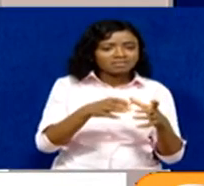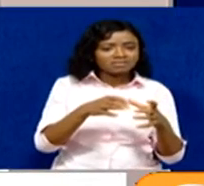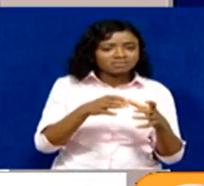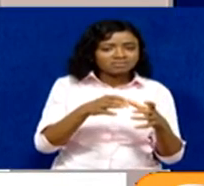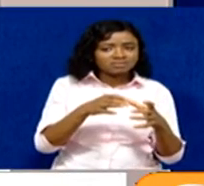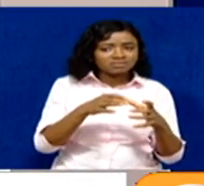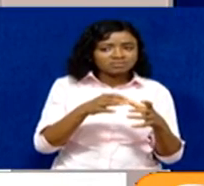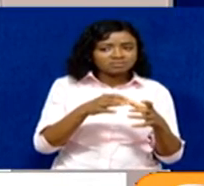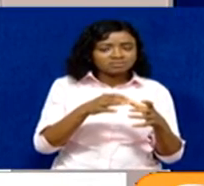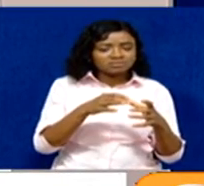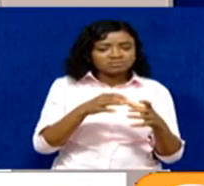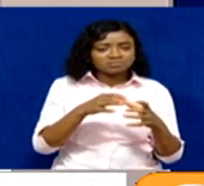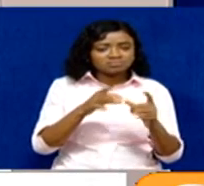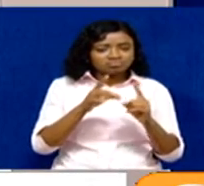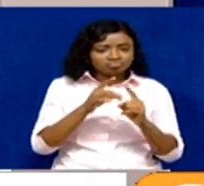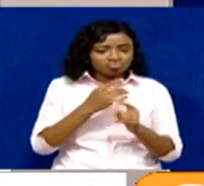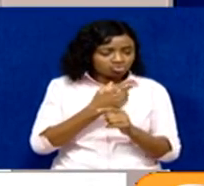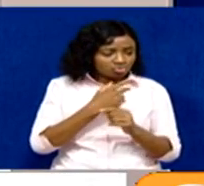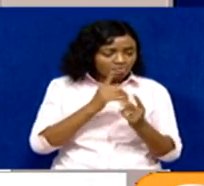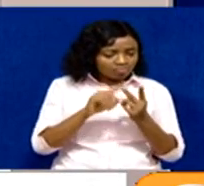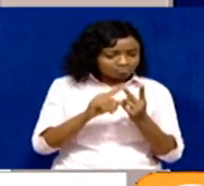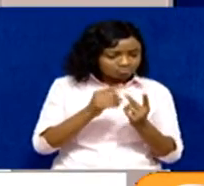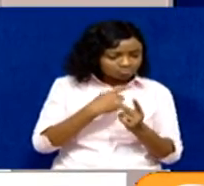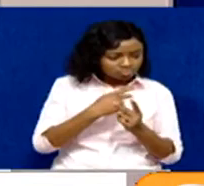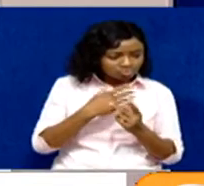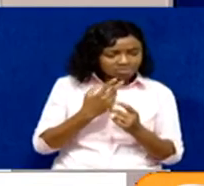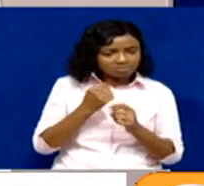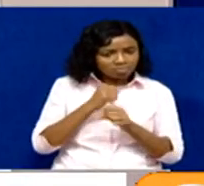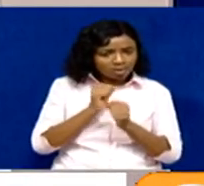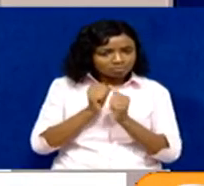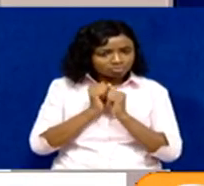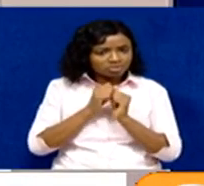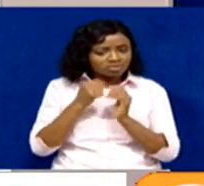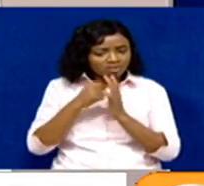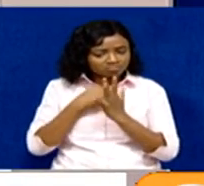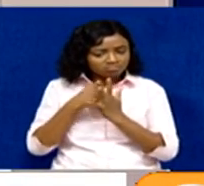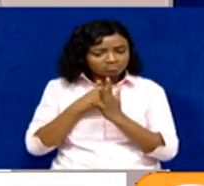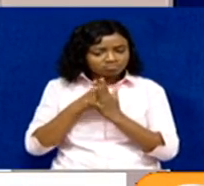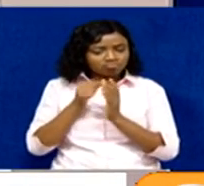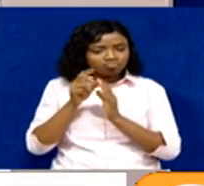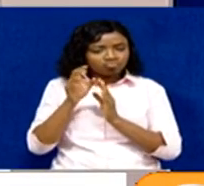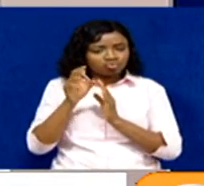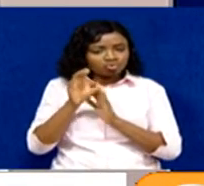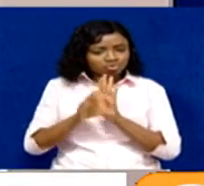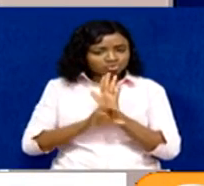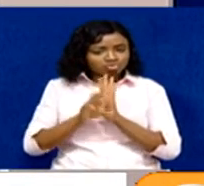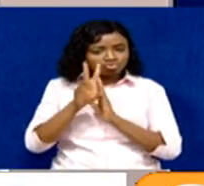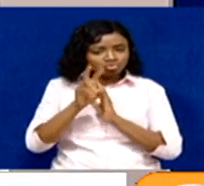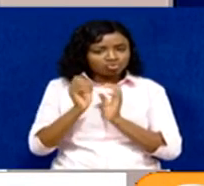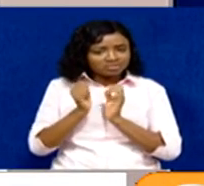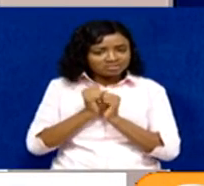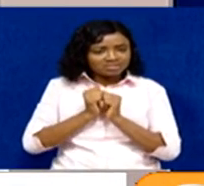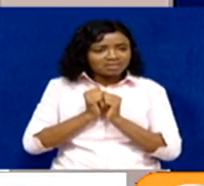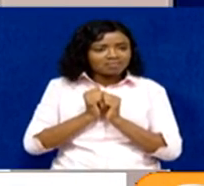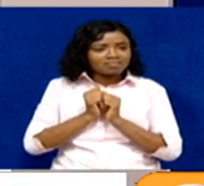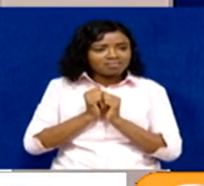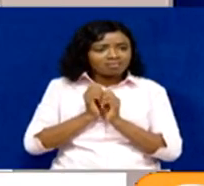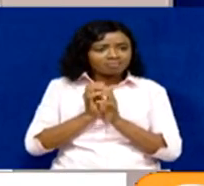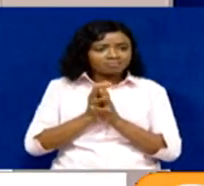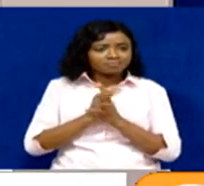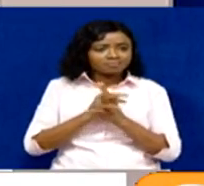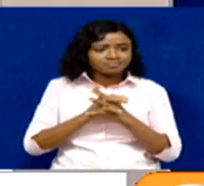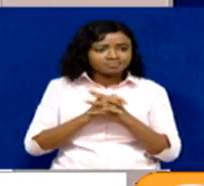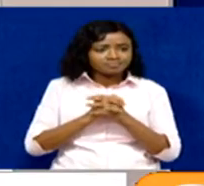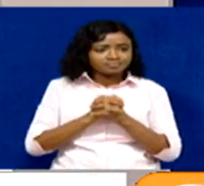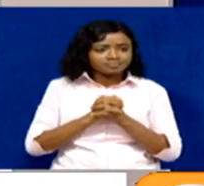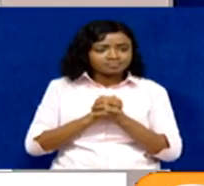the search for the 2010 constitution. We share from when he taught, because yeah, he taught when I